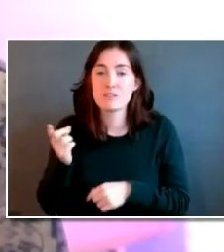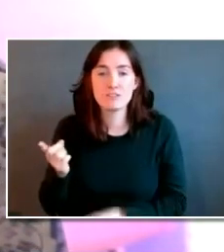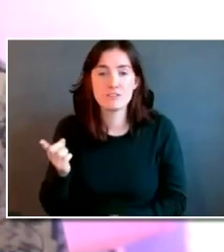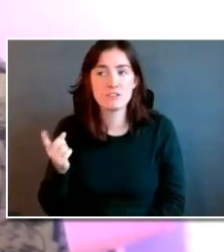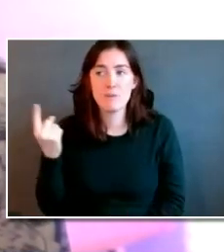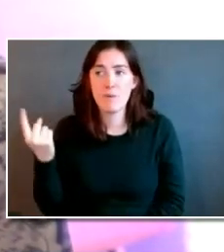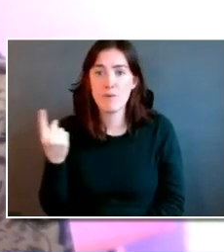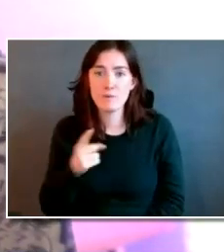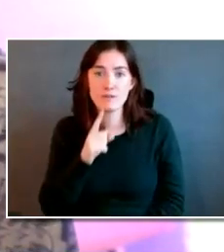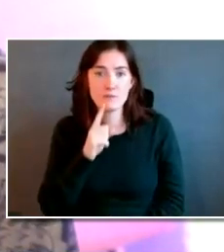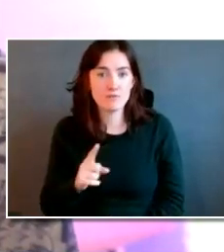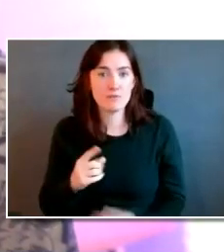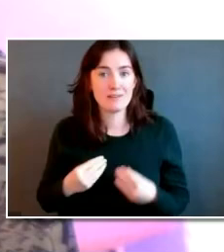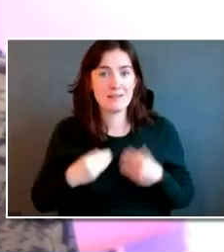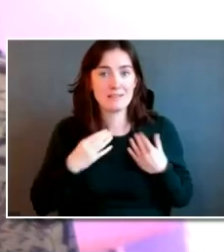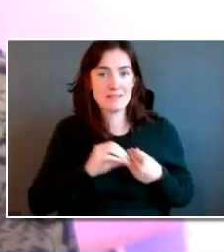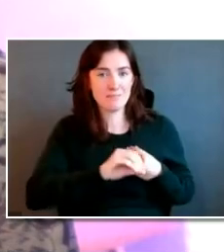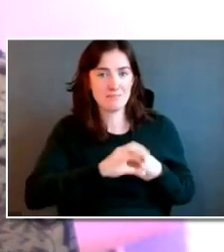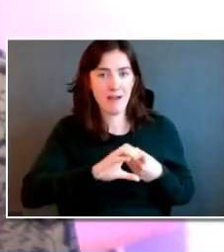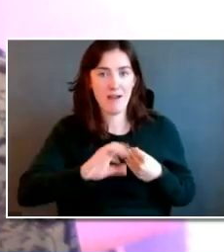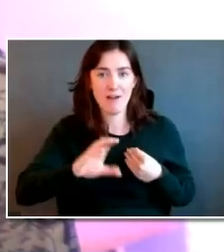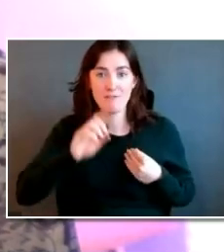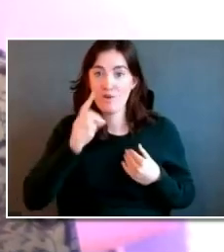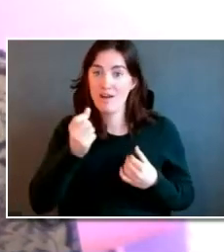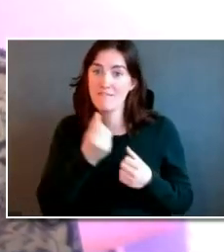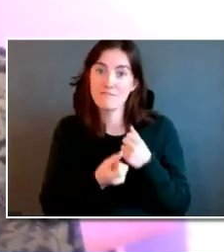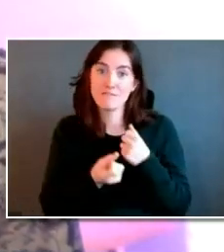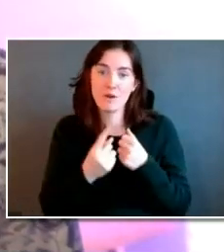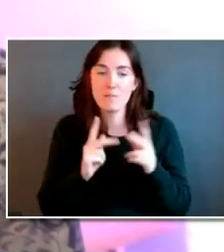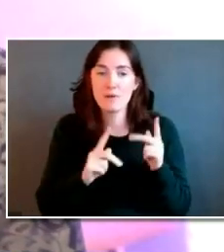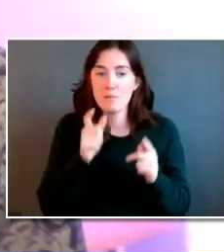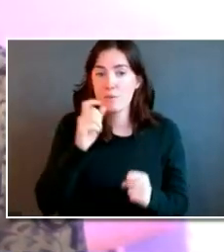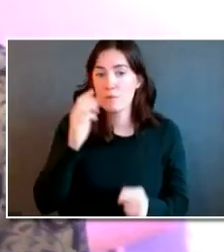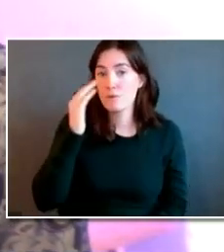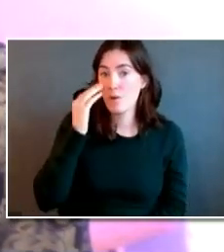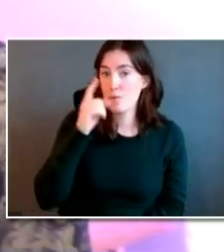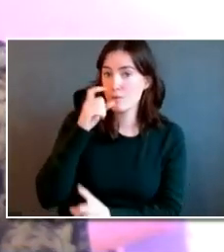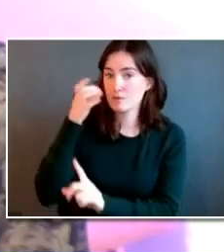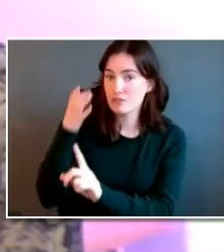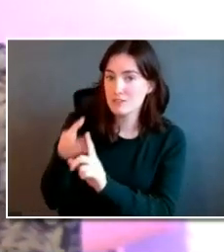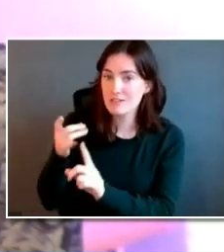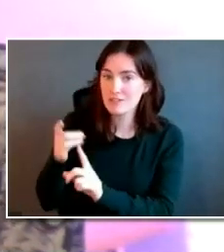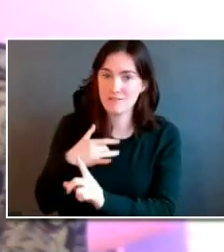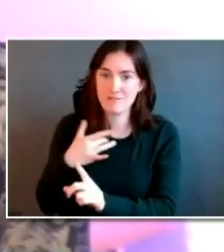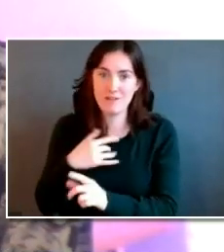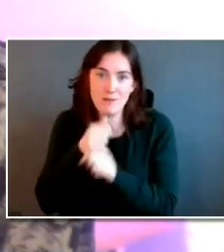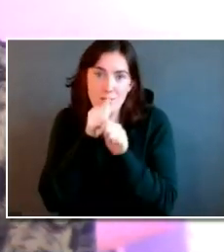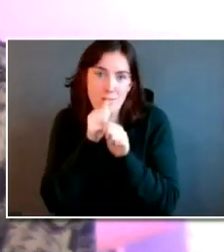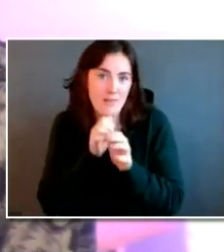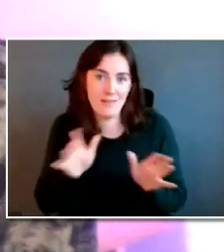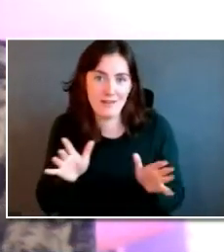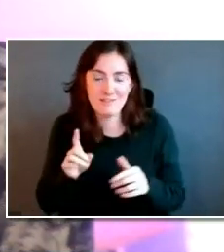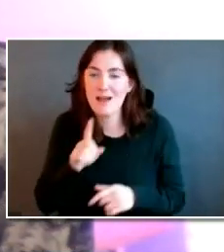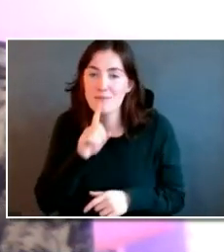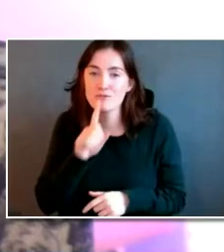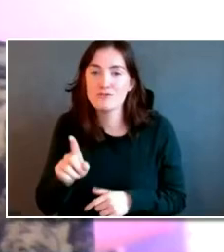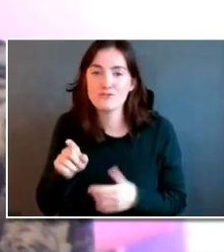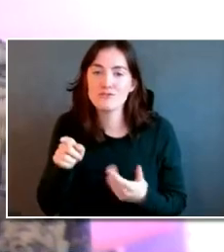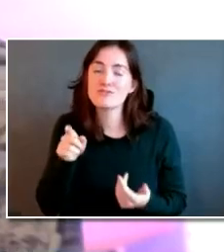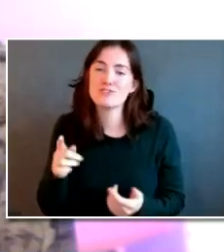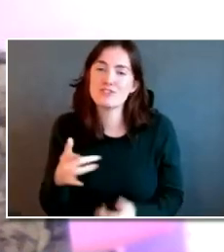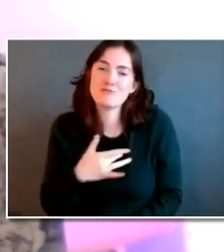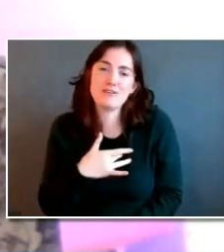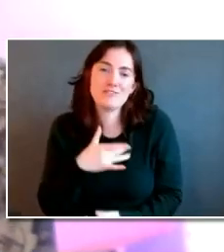to everybody, and those who know her feel blessed that you do. I'm sure she touched you in some way. But she